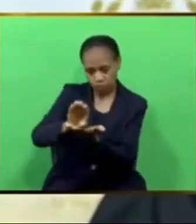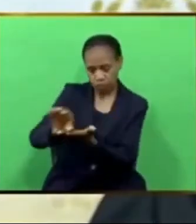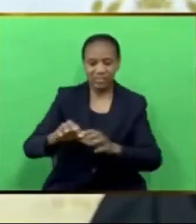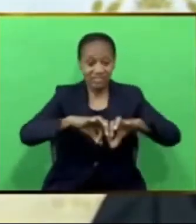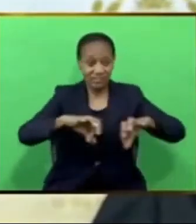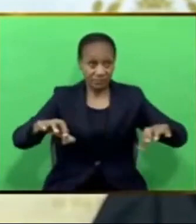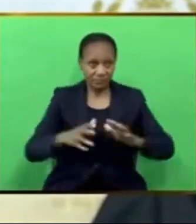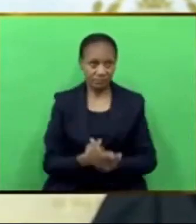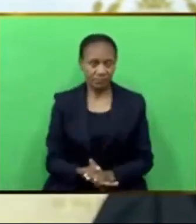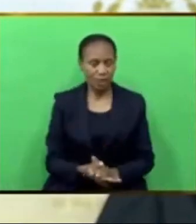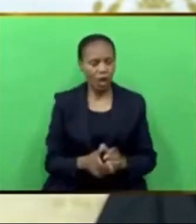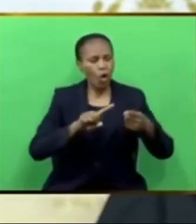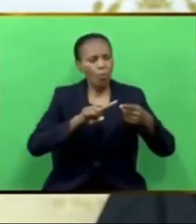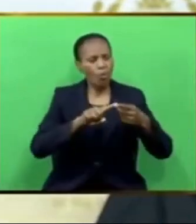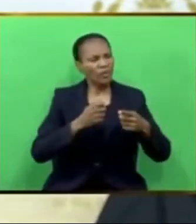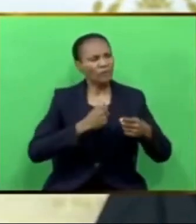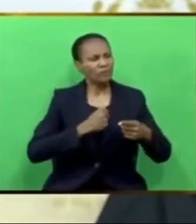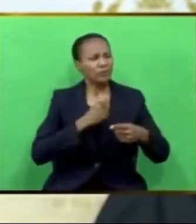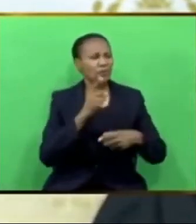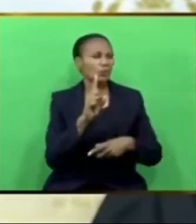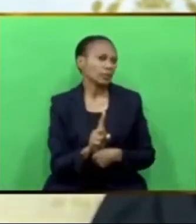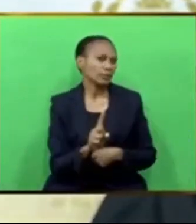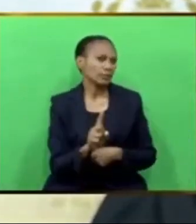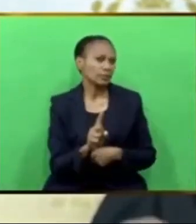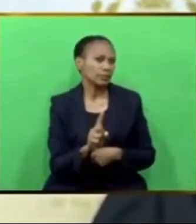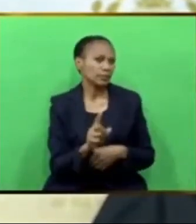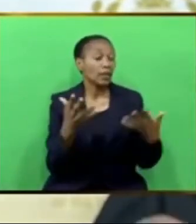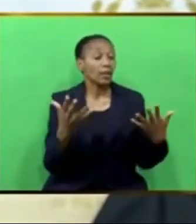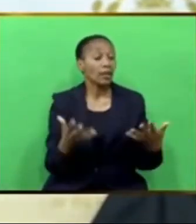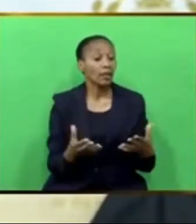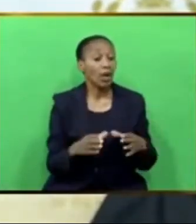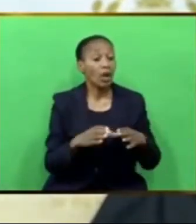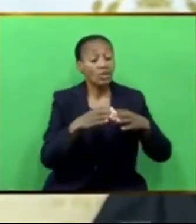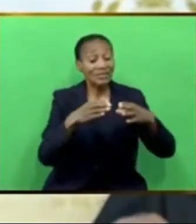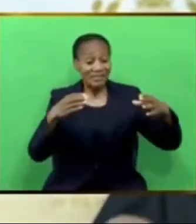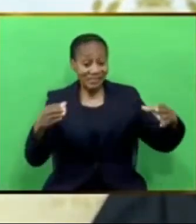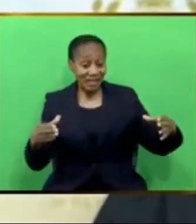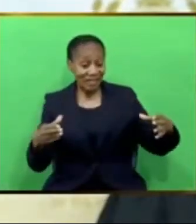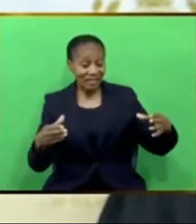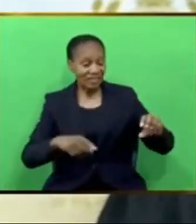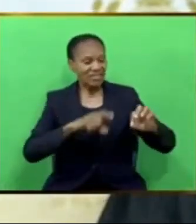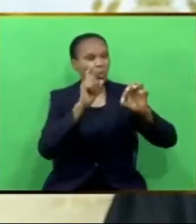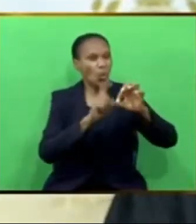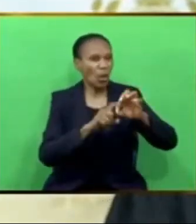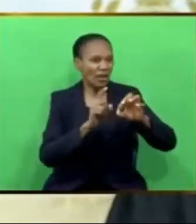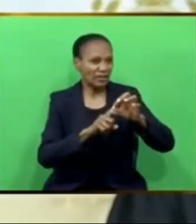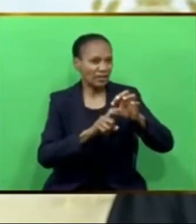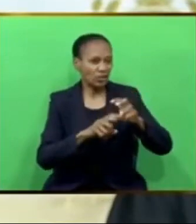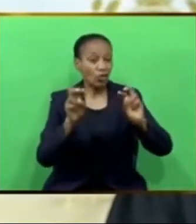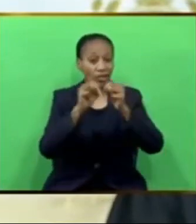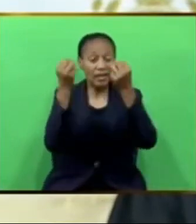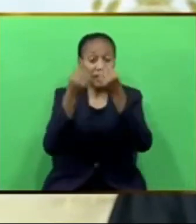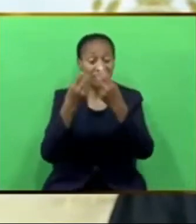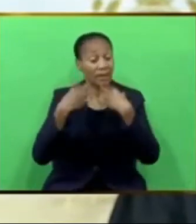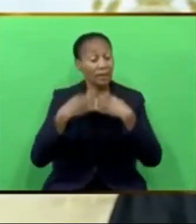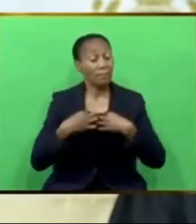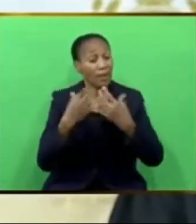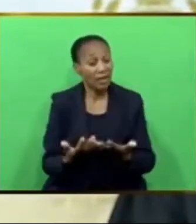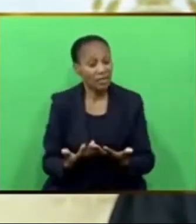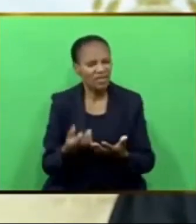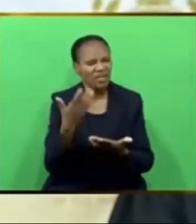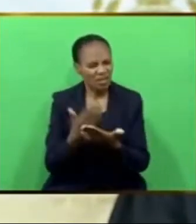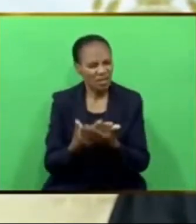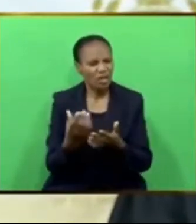The point, Madam Speaker, is that the size and quality of the national pie is what informs